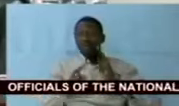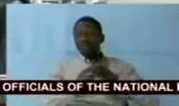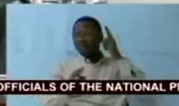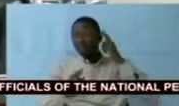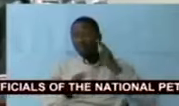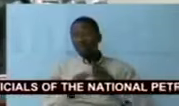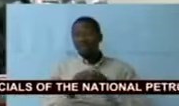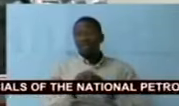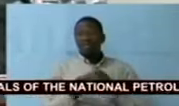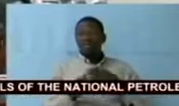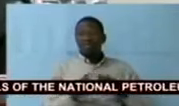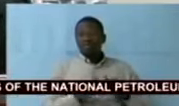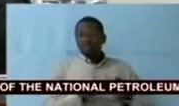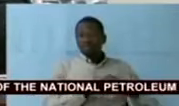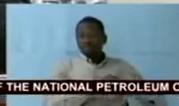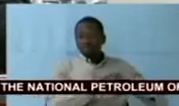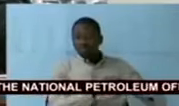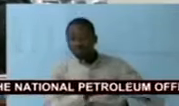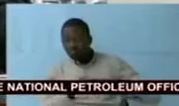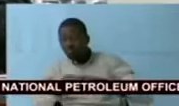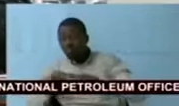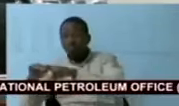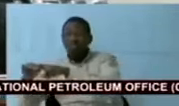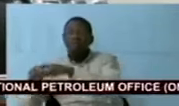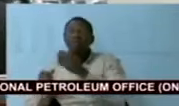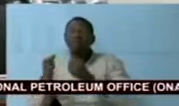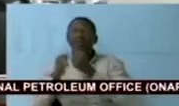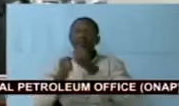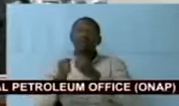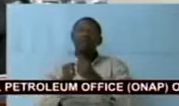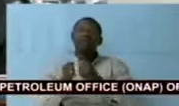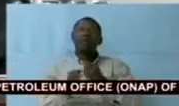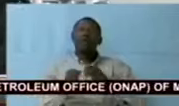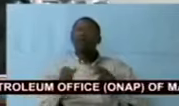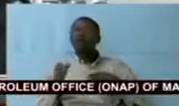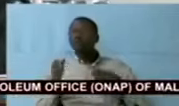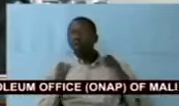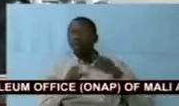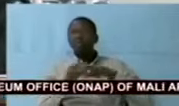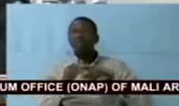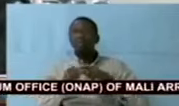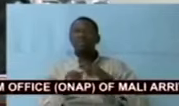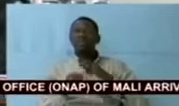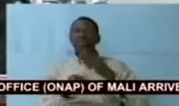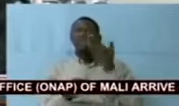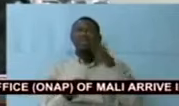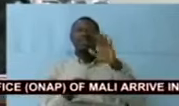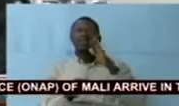had to drag my vehicle up to almost 10 meters from the scene.